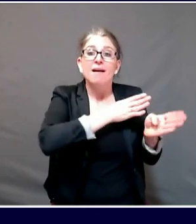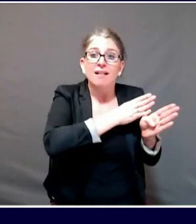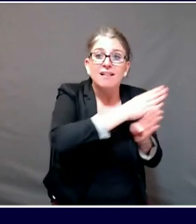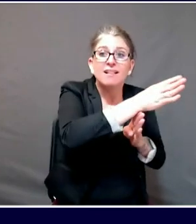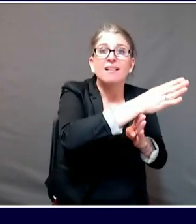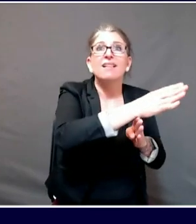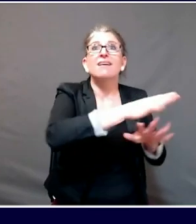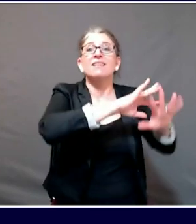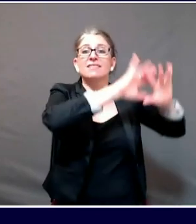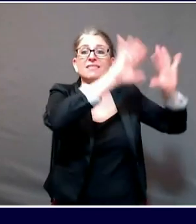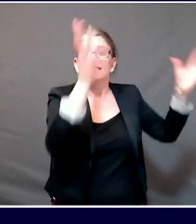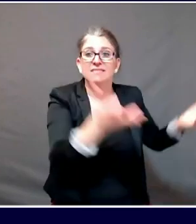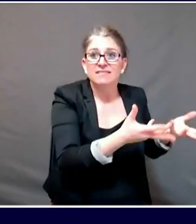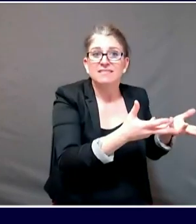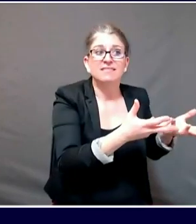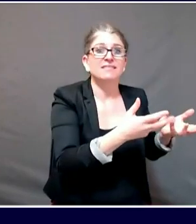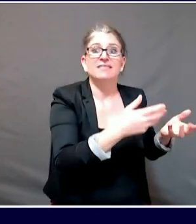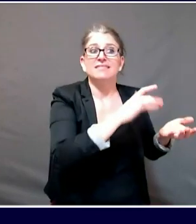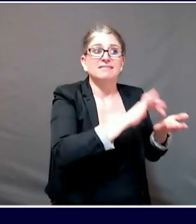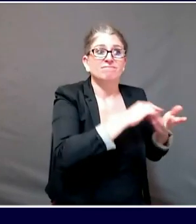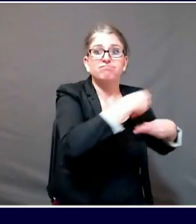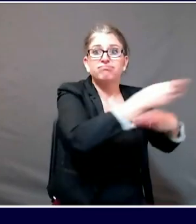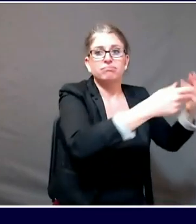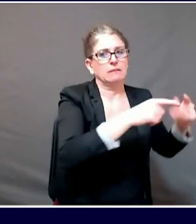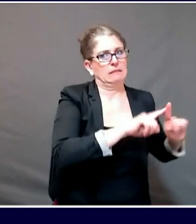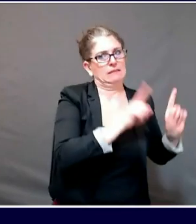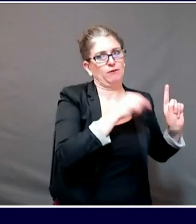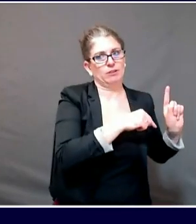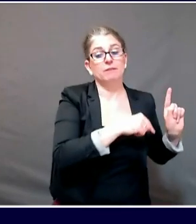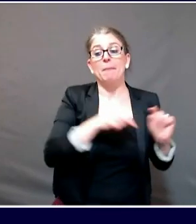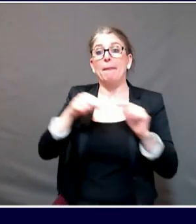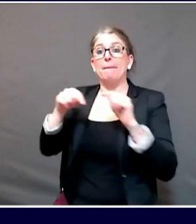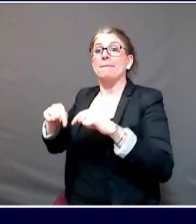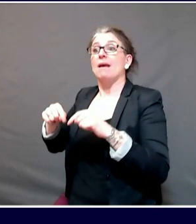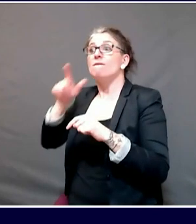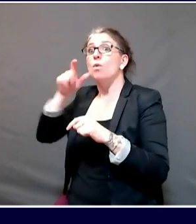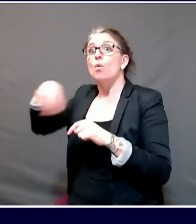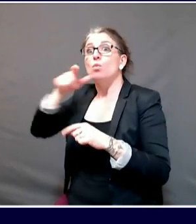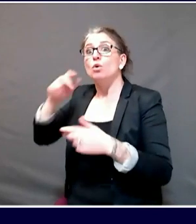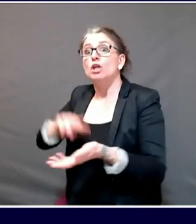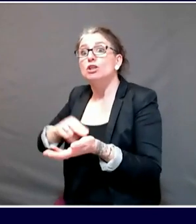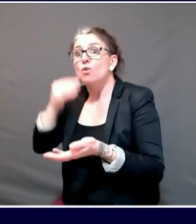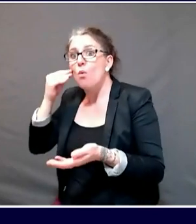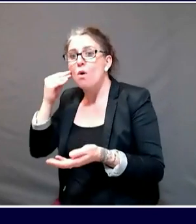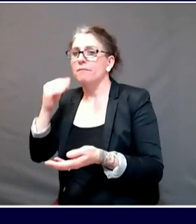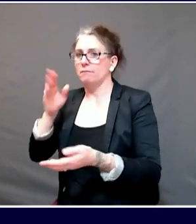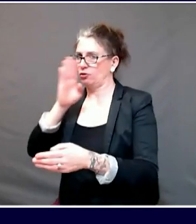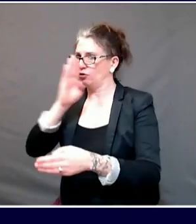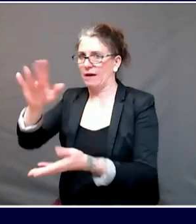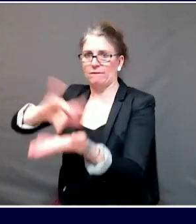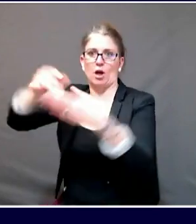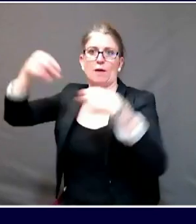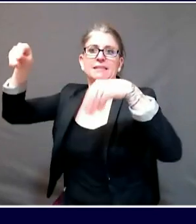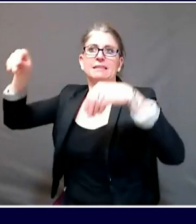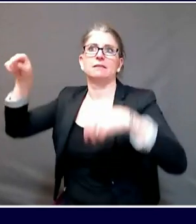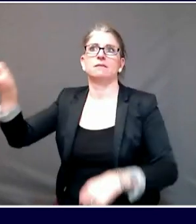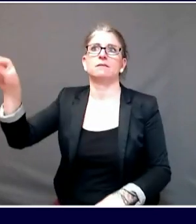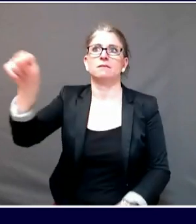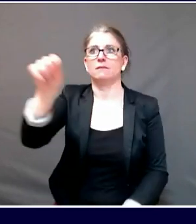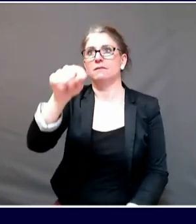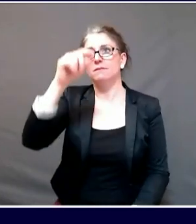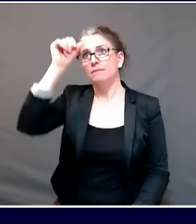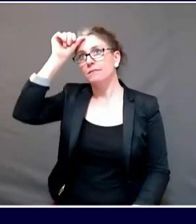vaccines are starting now, what do you hope and expect will be the first significant change once healthcare workers and people in nursing homes are vaccinated? Is it